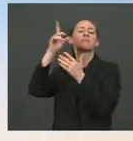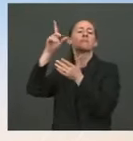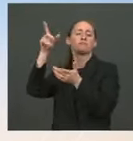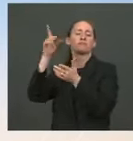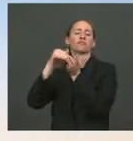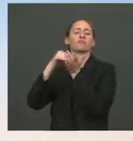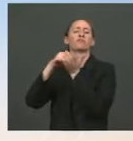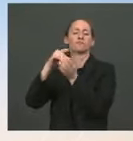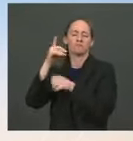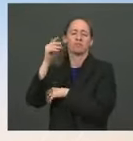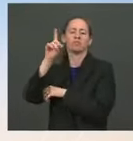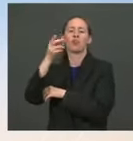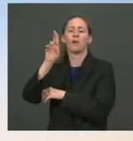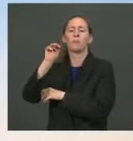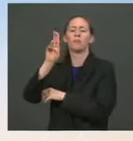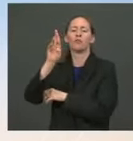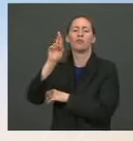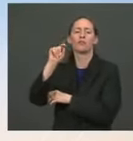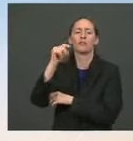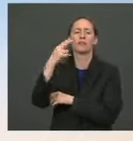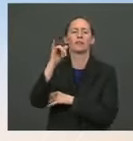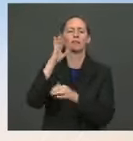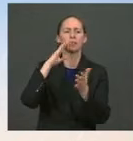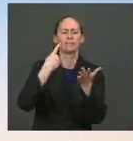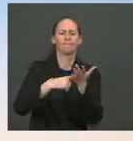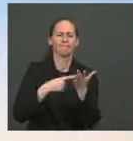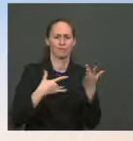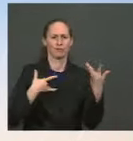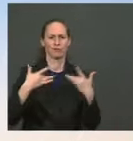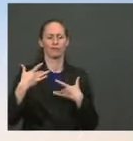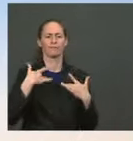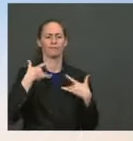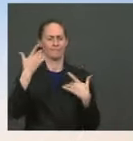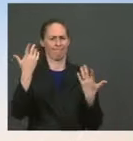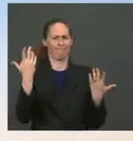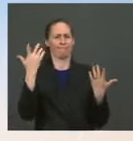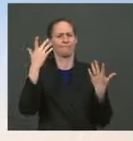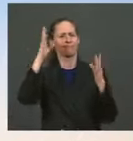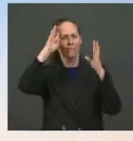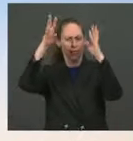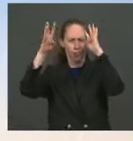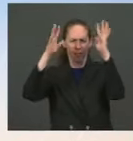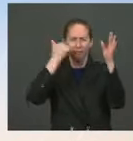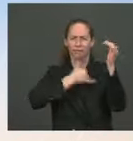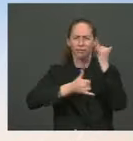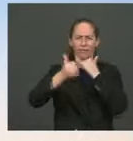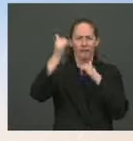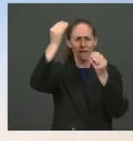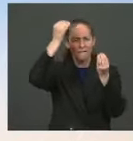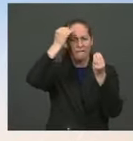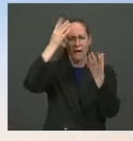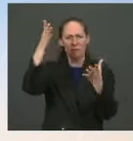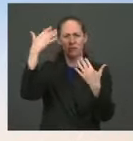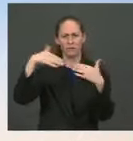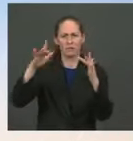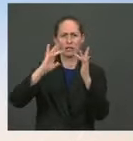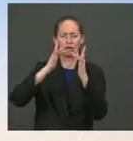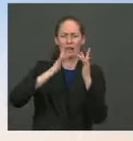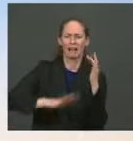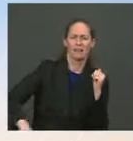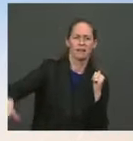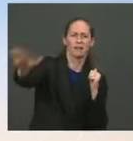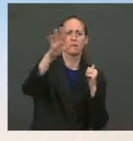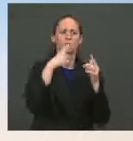for addressing health misinformation, continuing his administration's work to combat health misinformation during